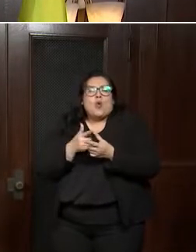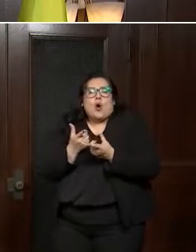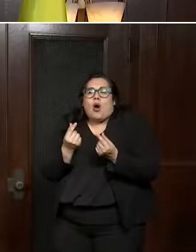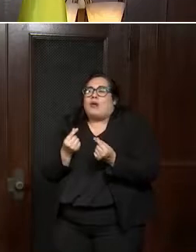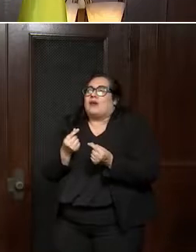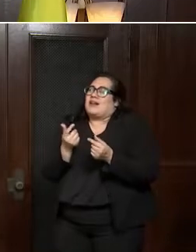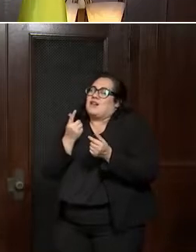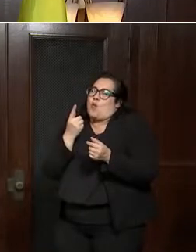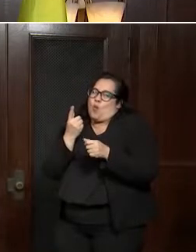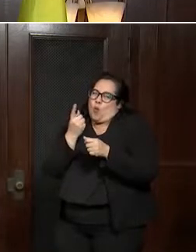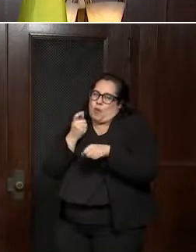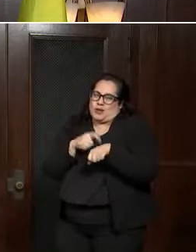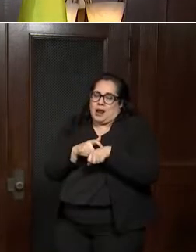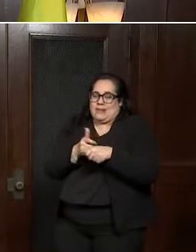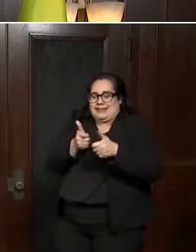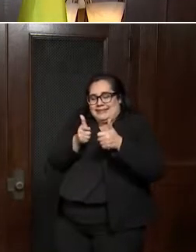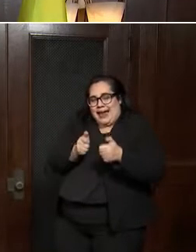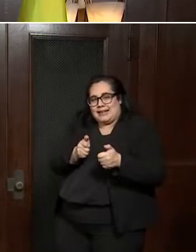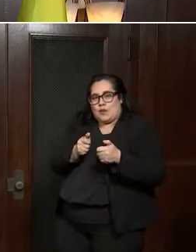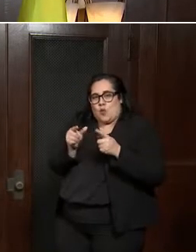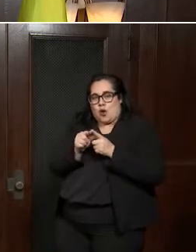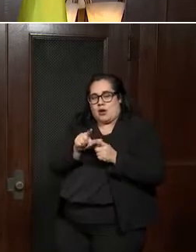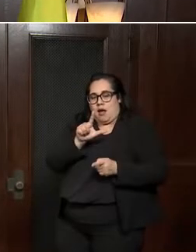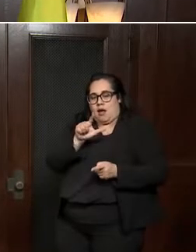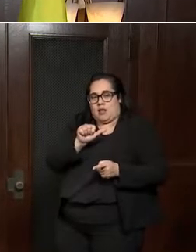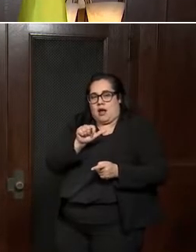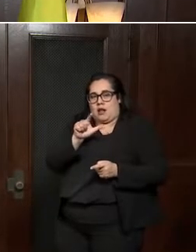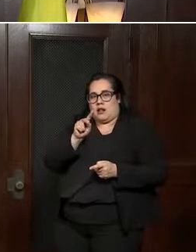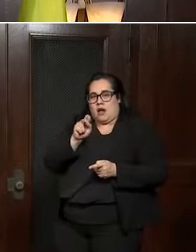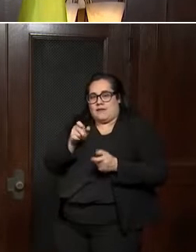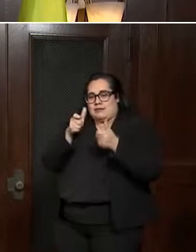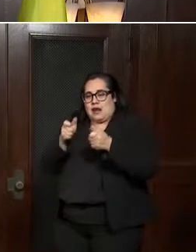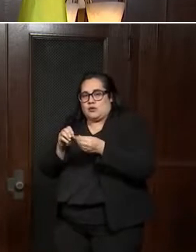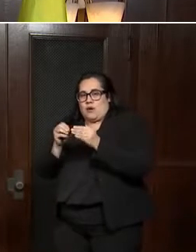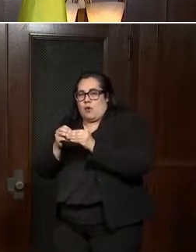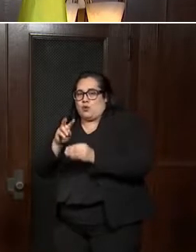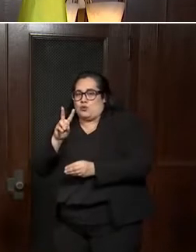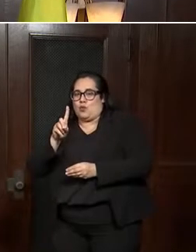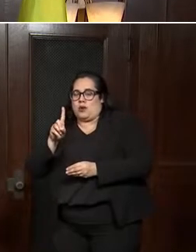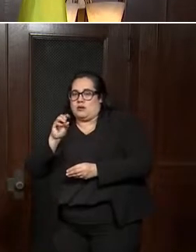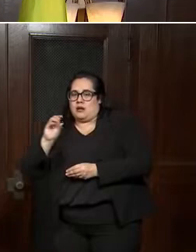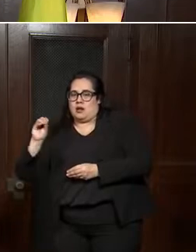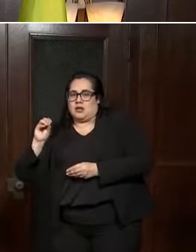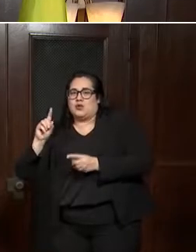Love to 21,000 to donate. Thanks, Claudia. I'll take the next question.